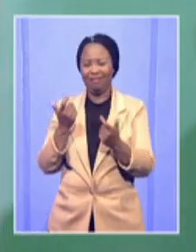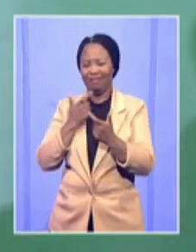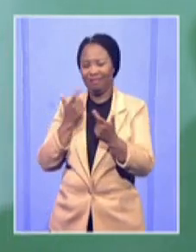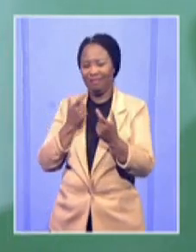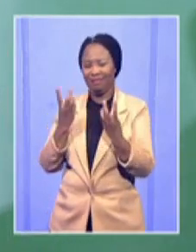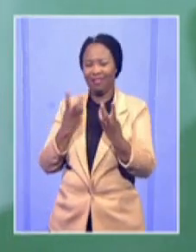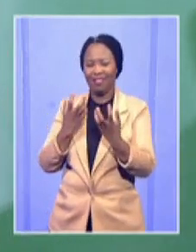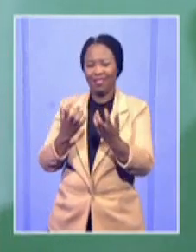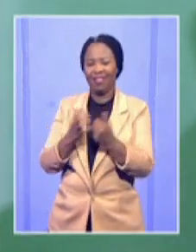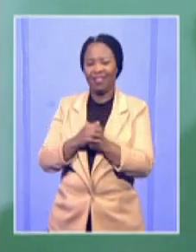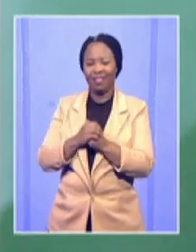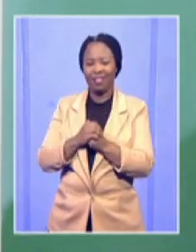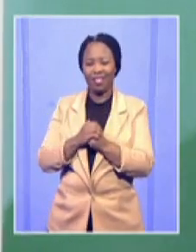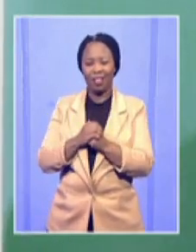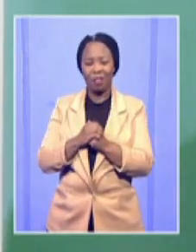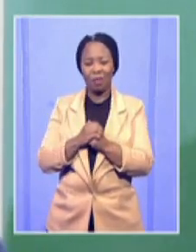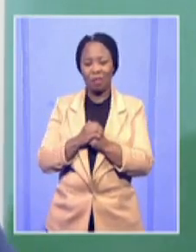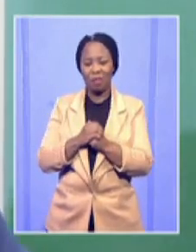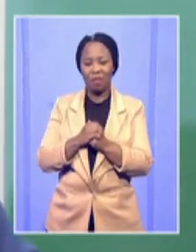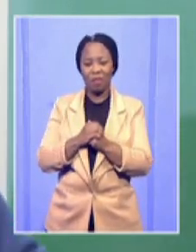It's because,